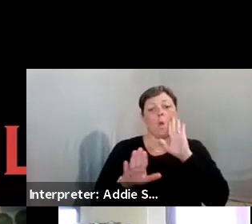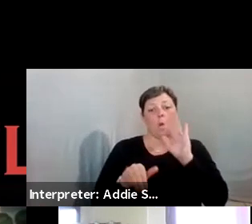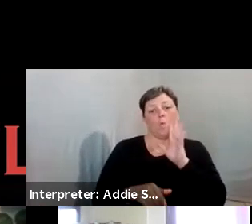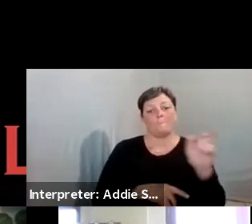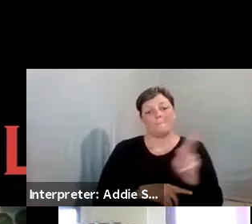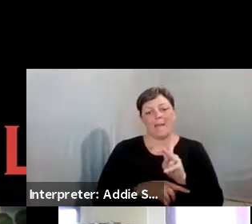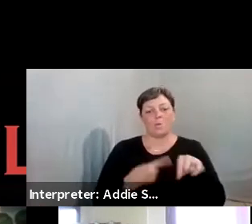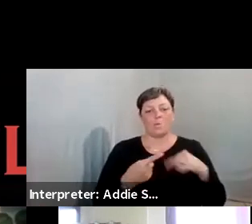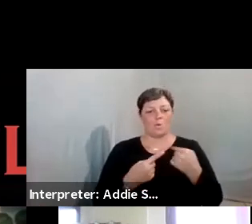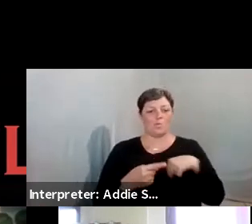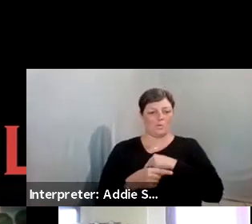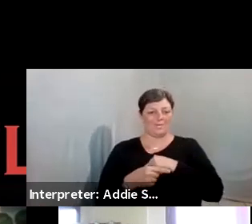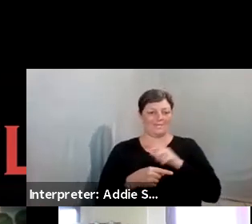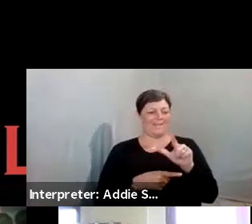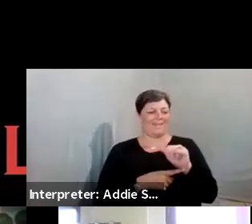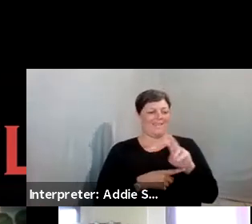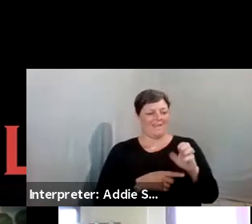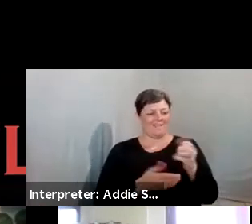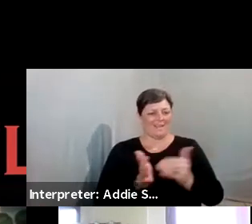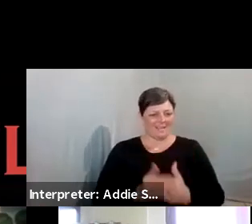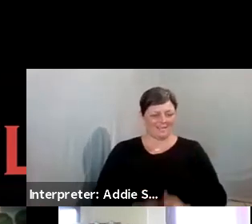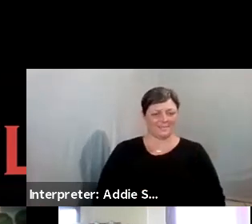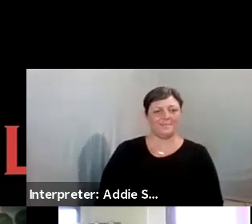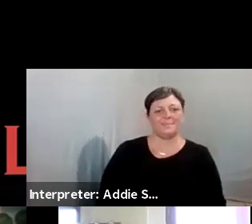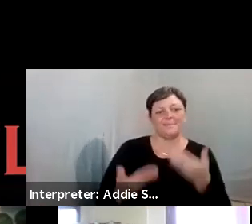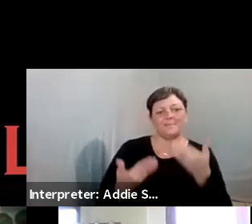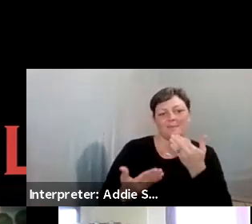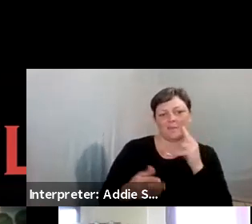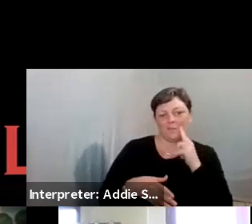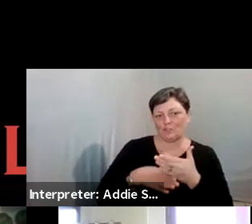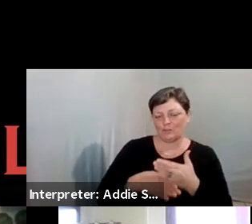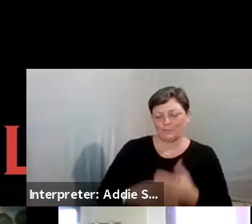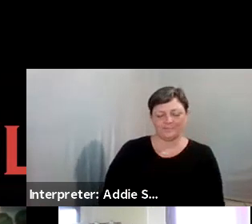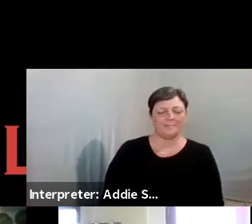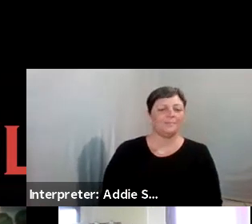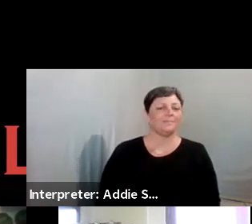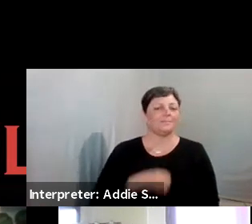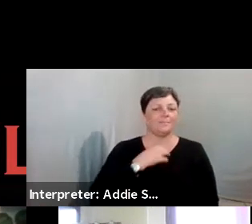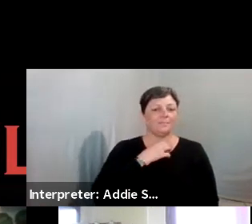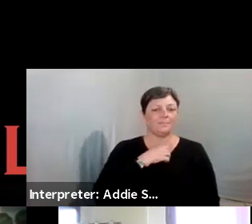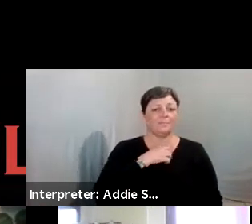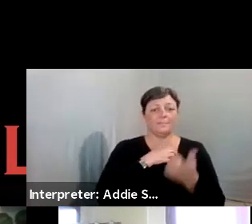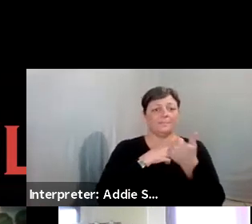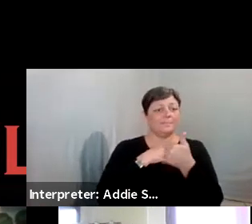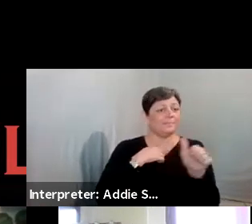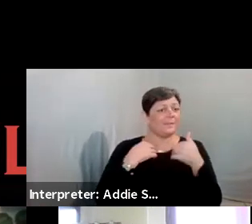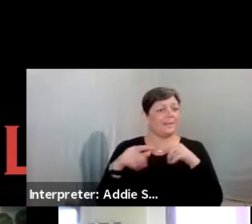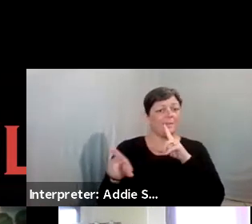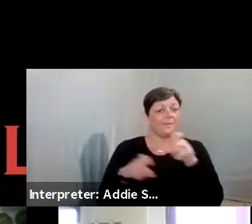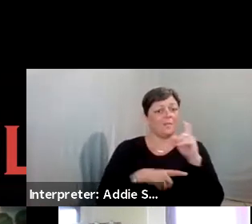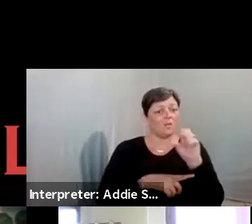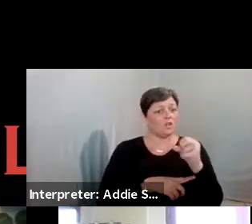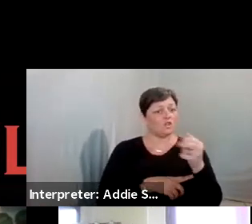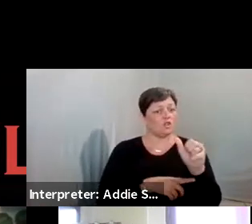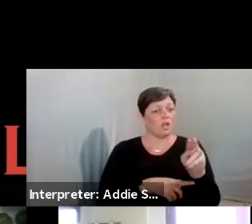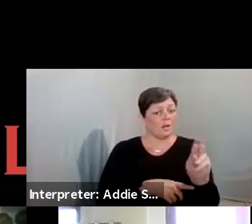live again. Thank you for sharing. You're welcome. Did anybody have any questions for Shannon